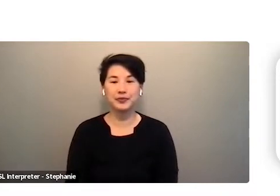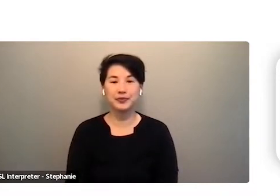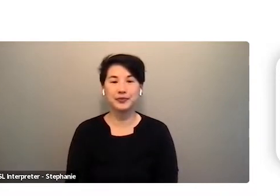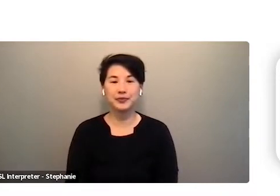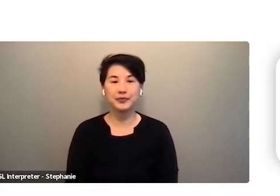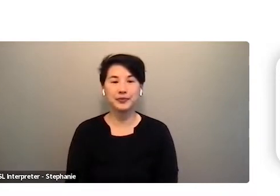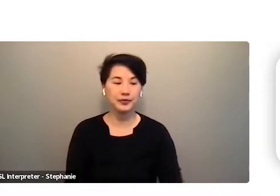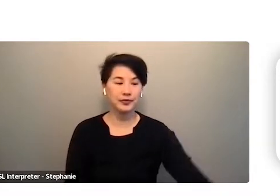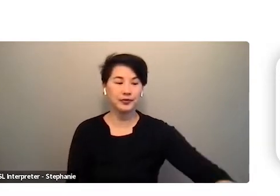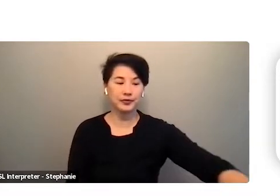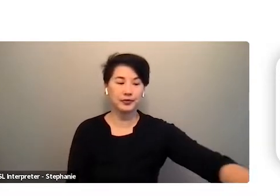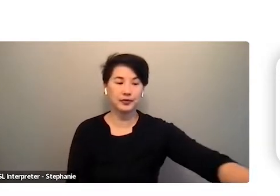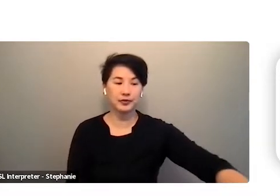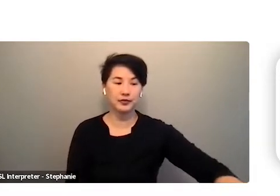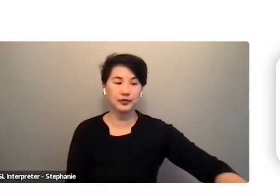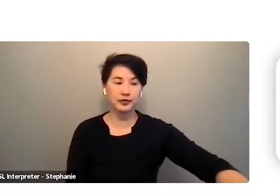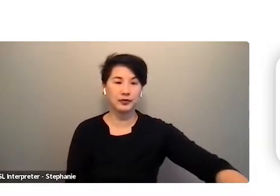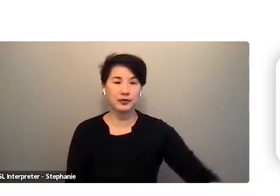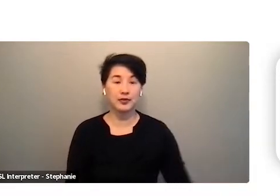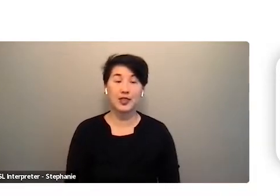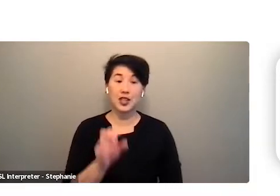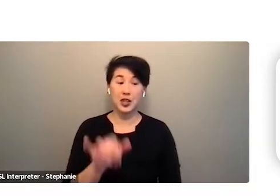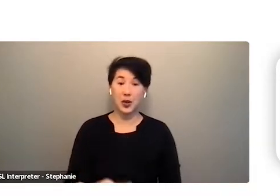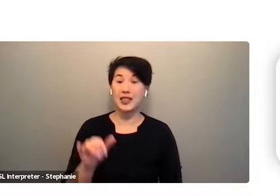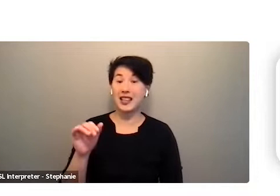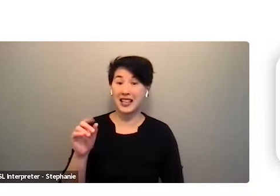So this waste ends up lasting in